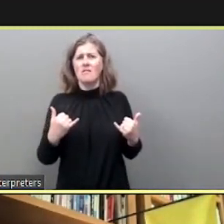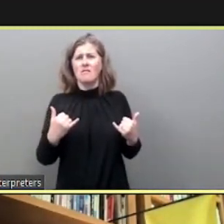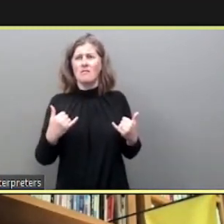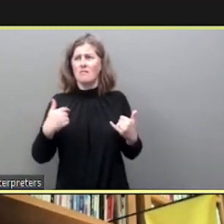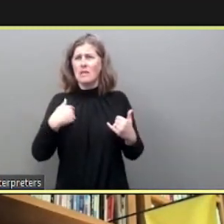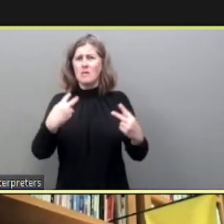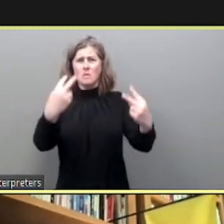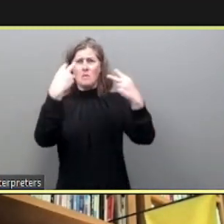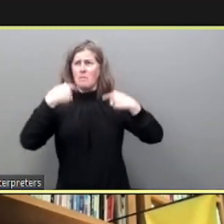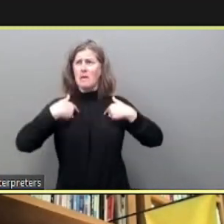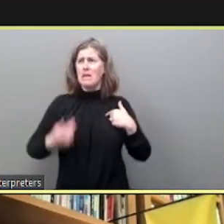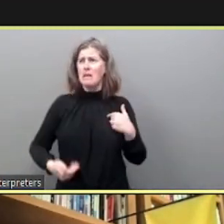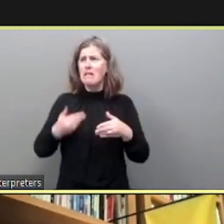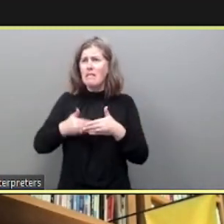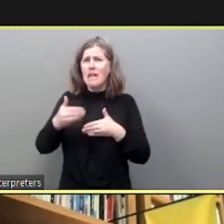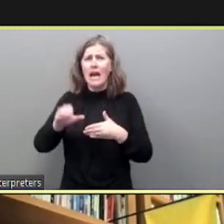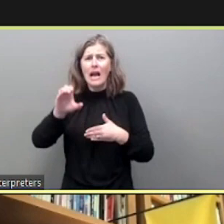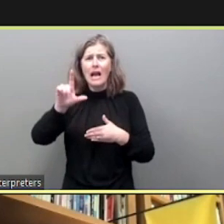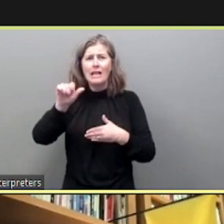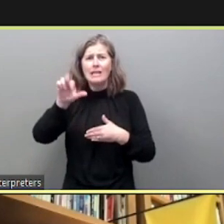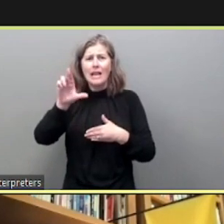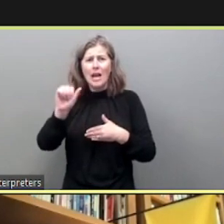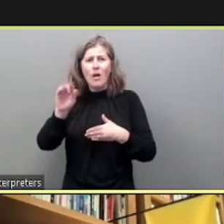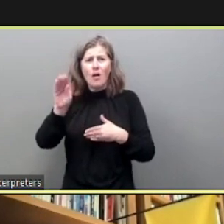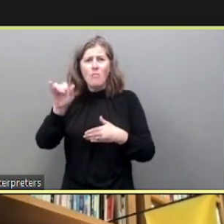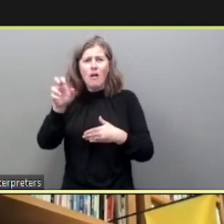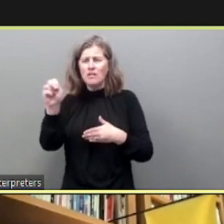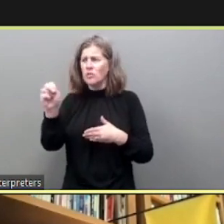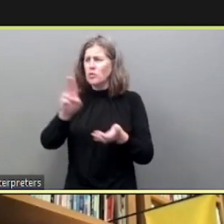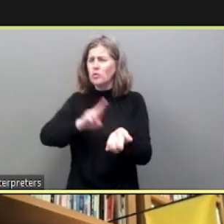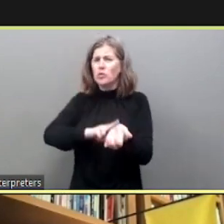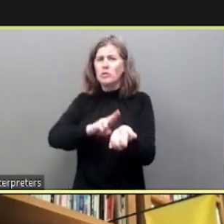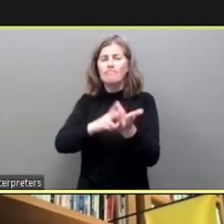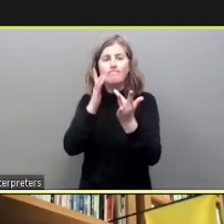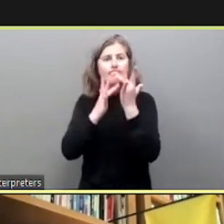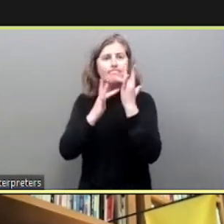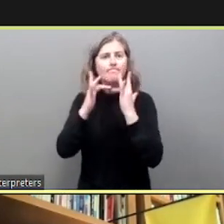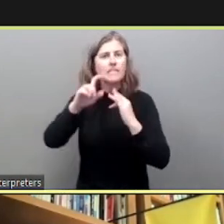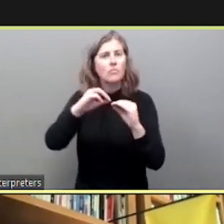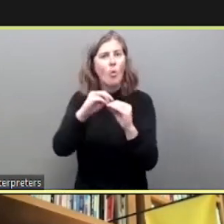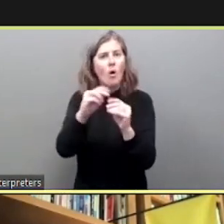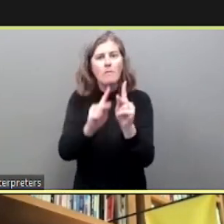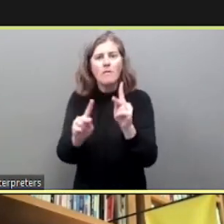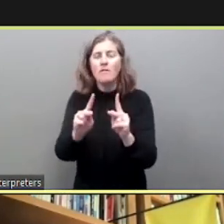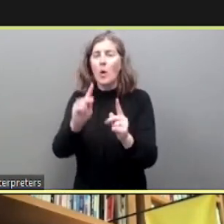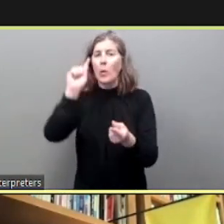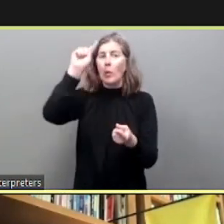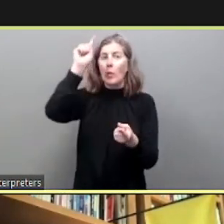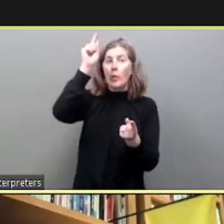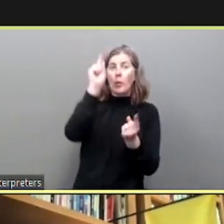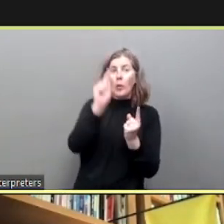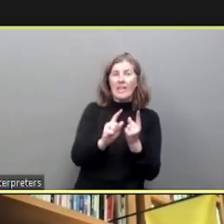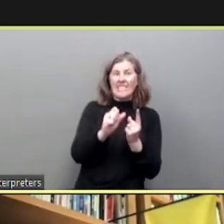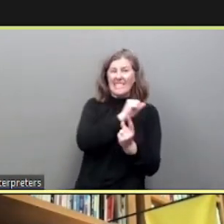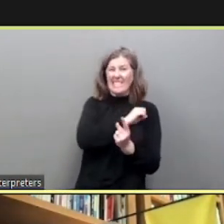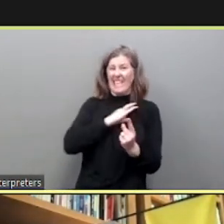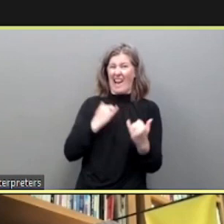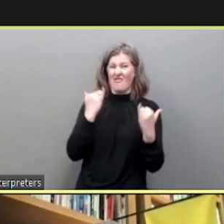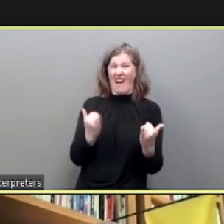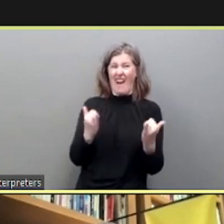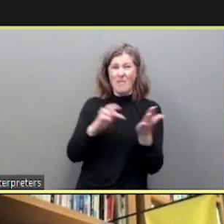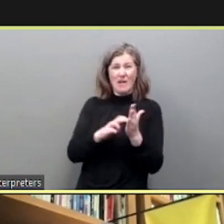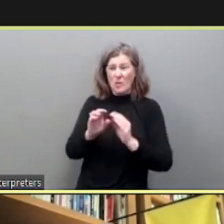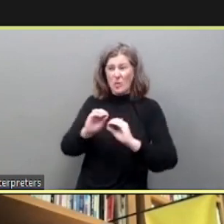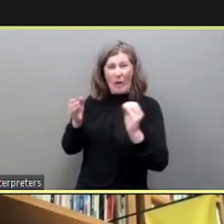Barton. Nursing is a profession that desperately needs more people. Fewer staff right now means there's no one there to